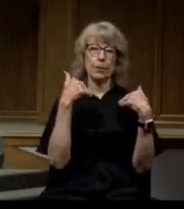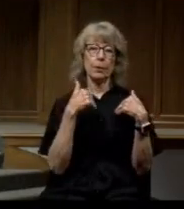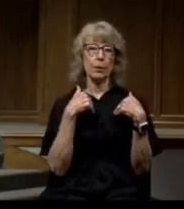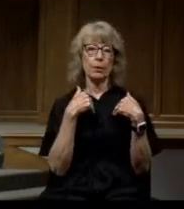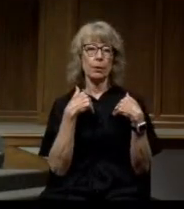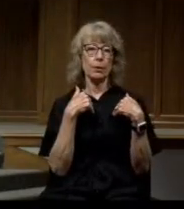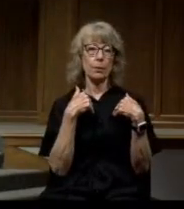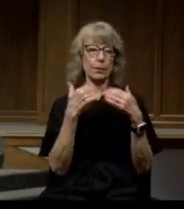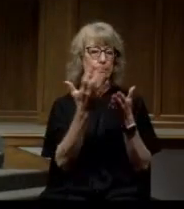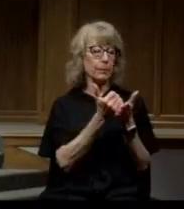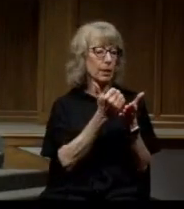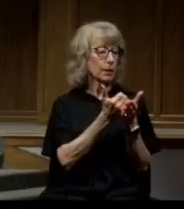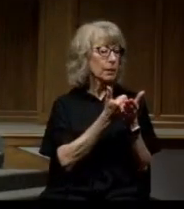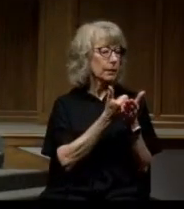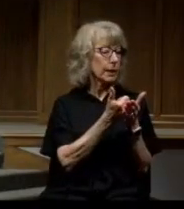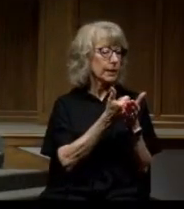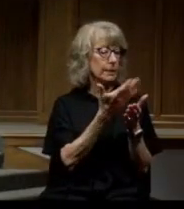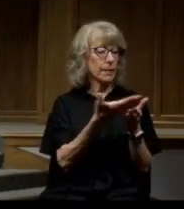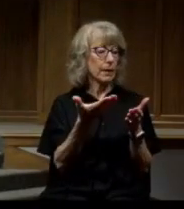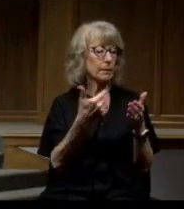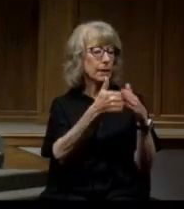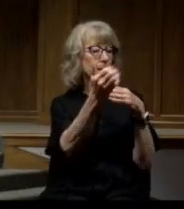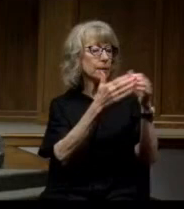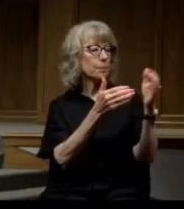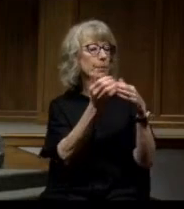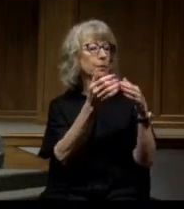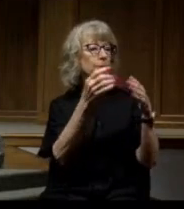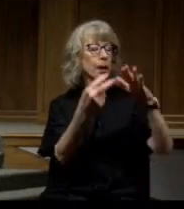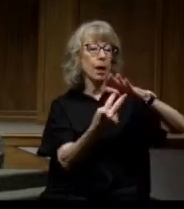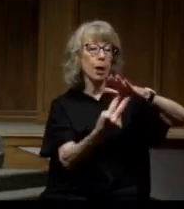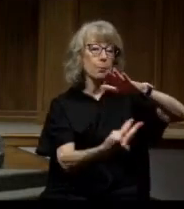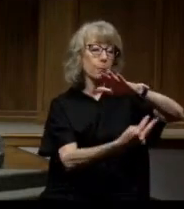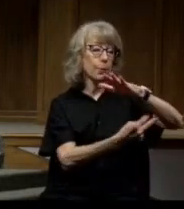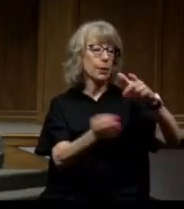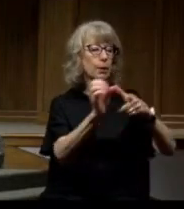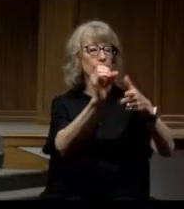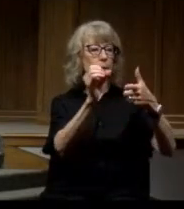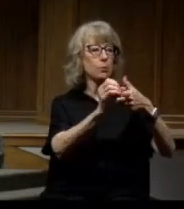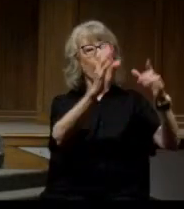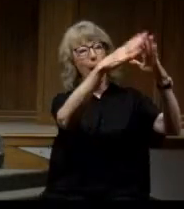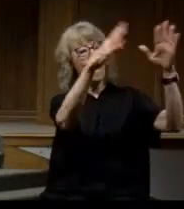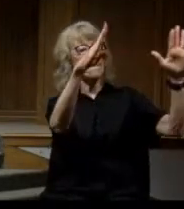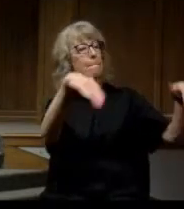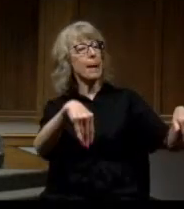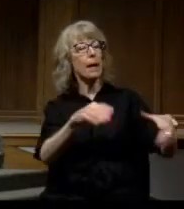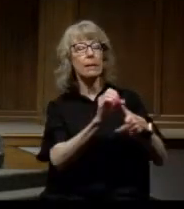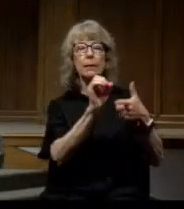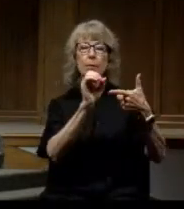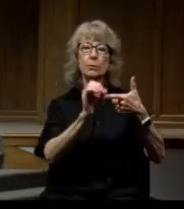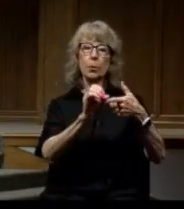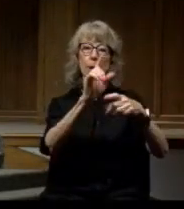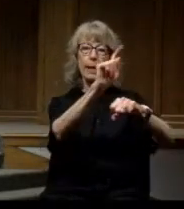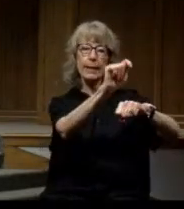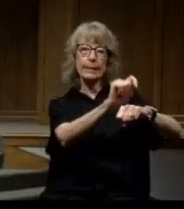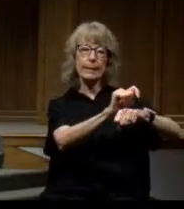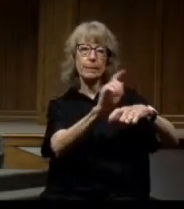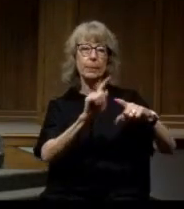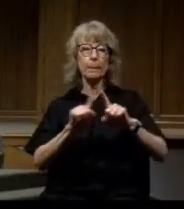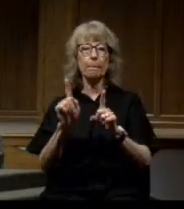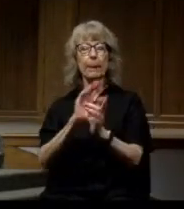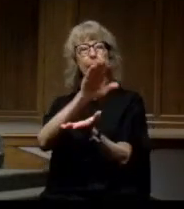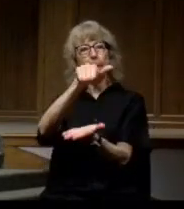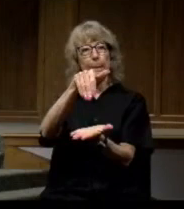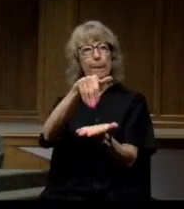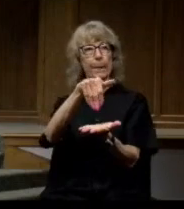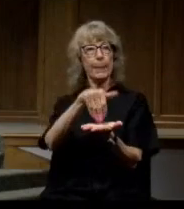to build a bridge to the moon or perchance a palace or temple on the earth. And at length, the middle-aged man concludes